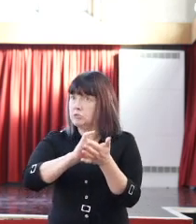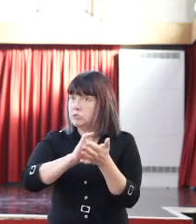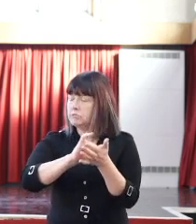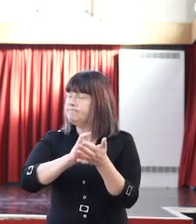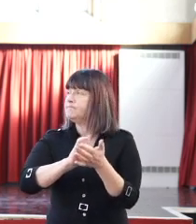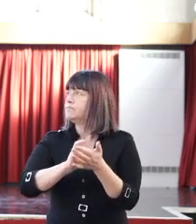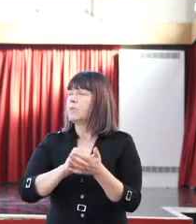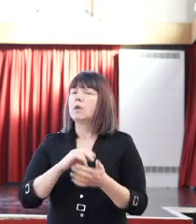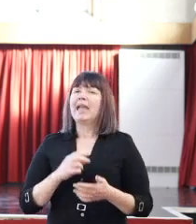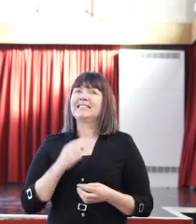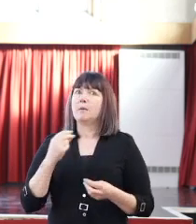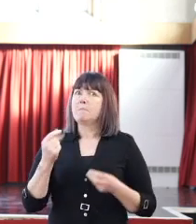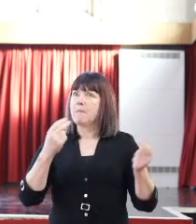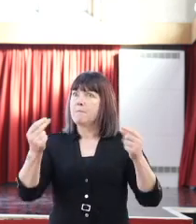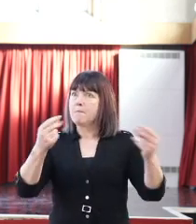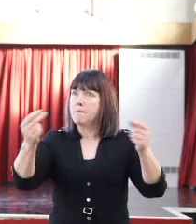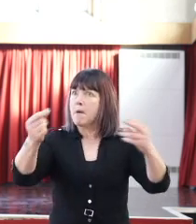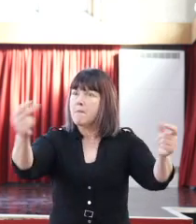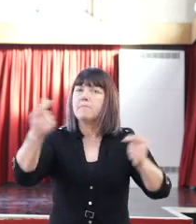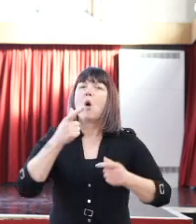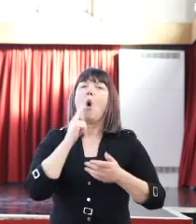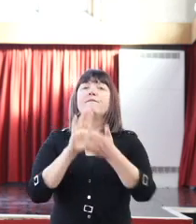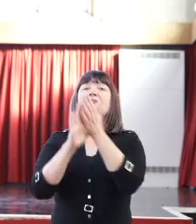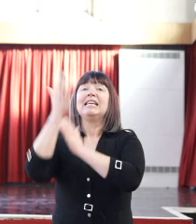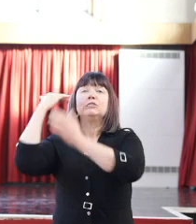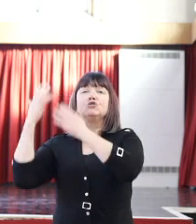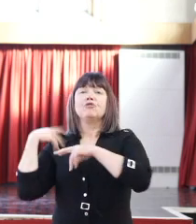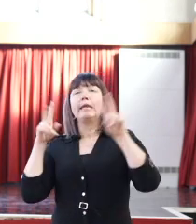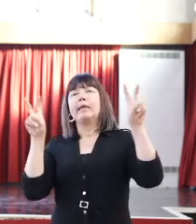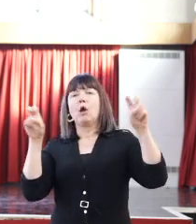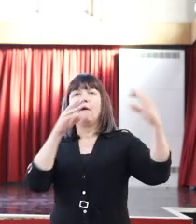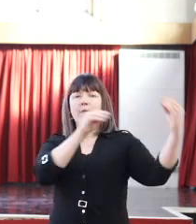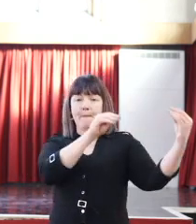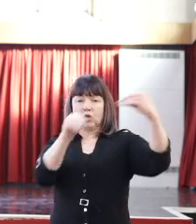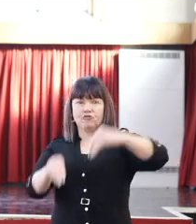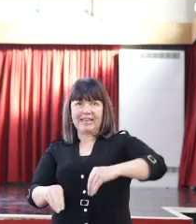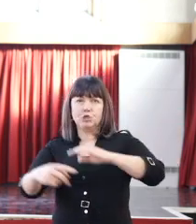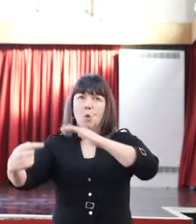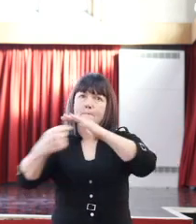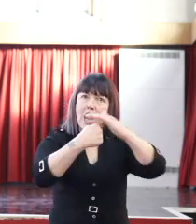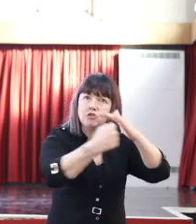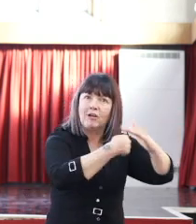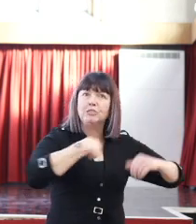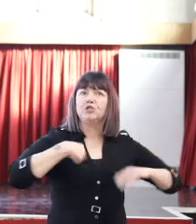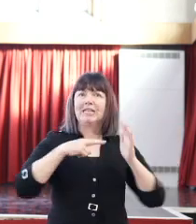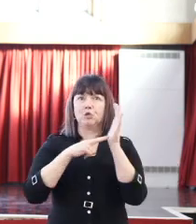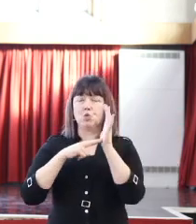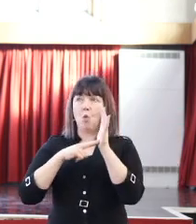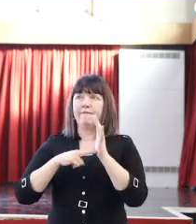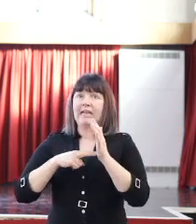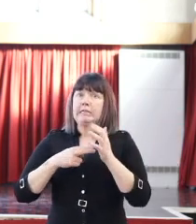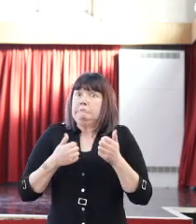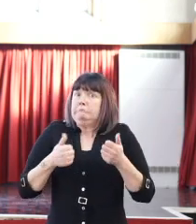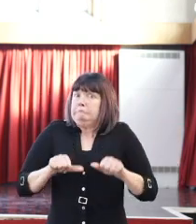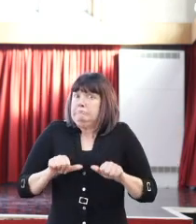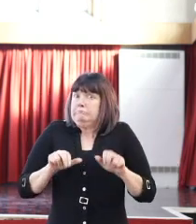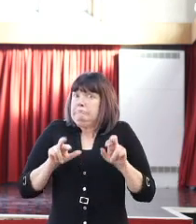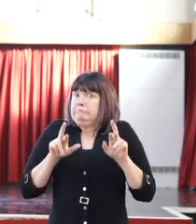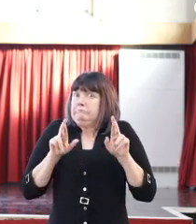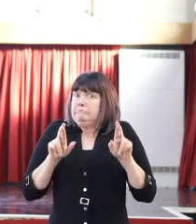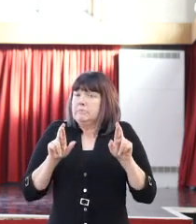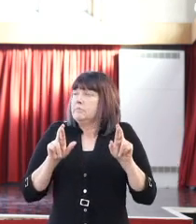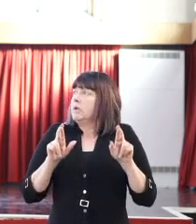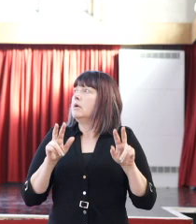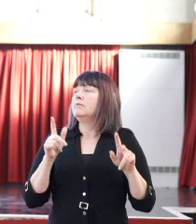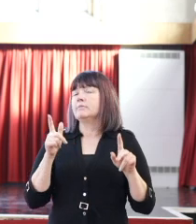a whistle-stop tour of the history of migration into Norfolk. So let's really fingers crossed that it works. Luckily, it's got audio,